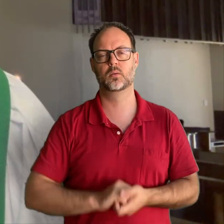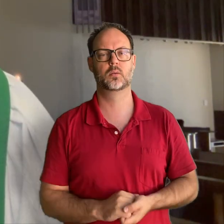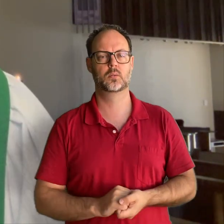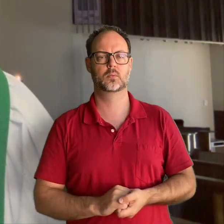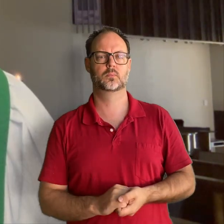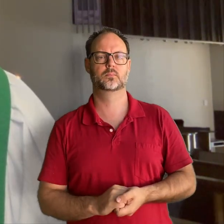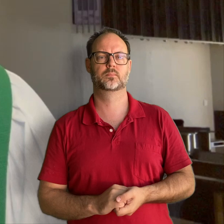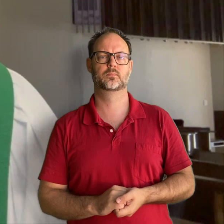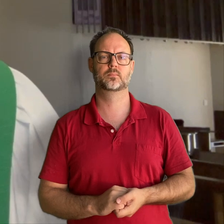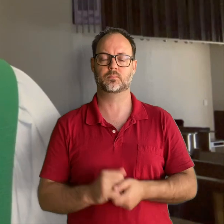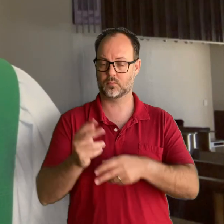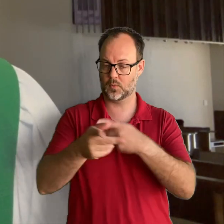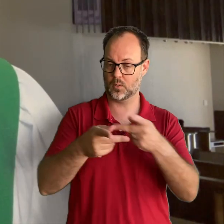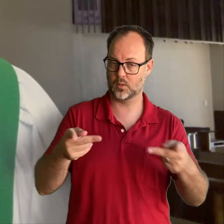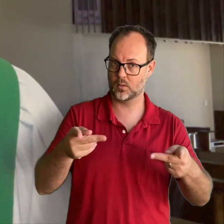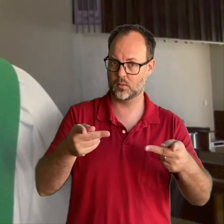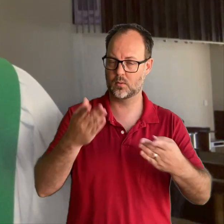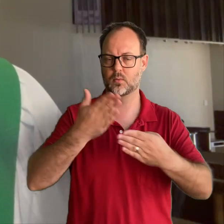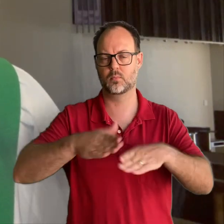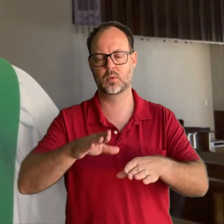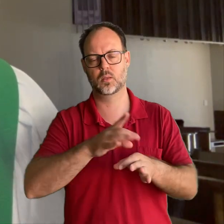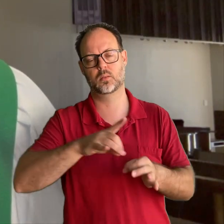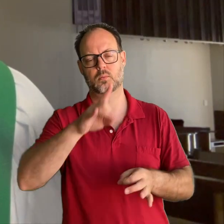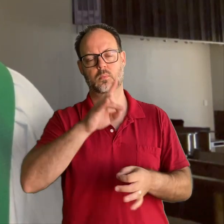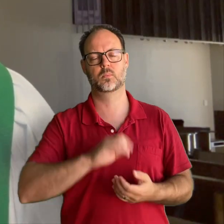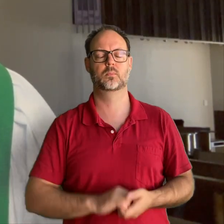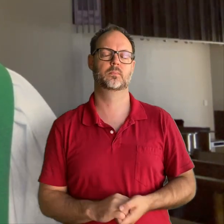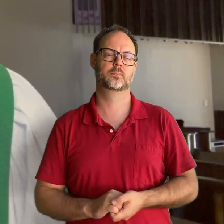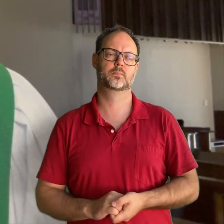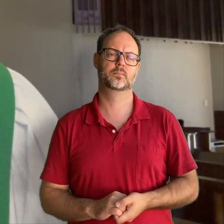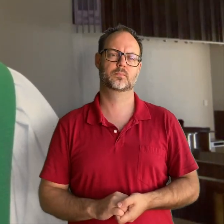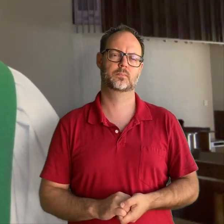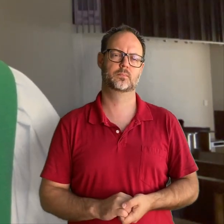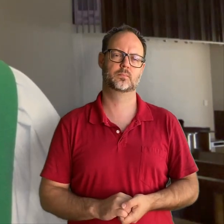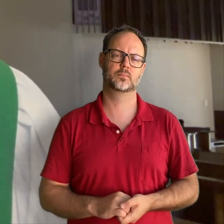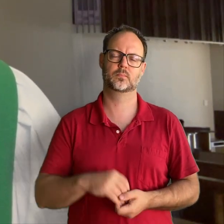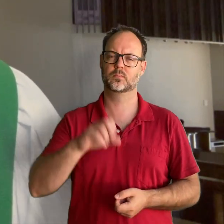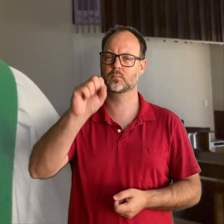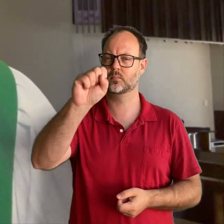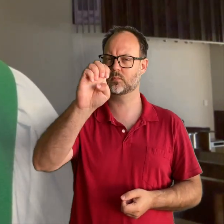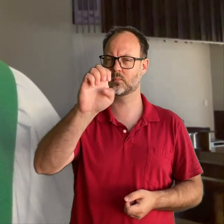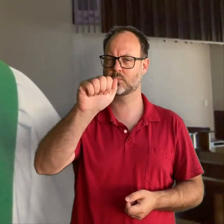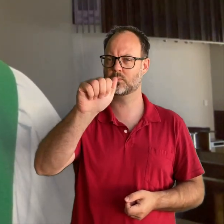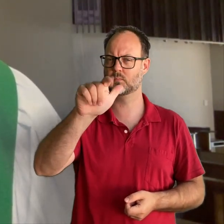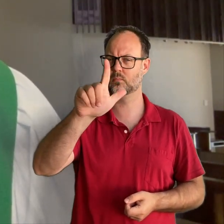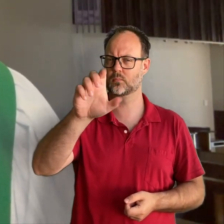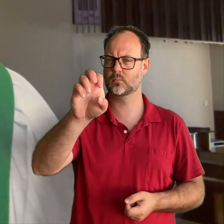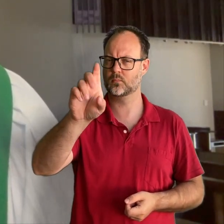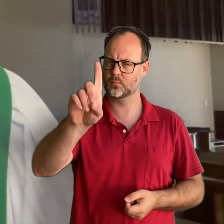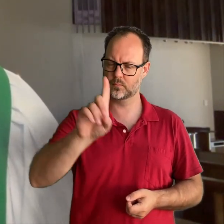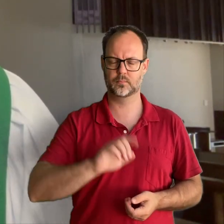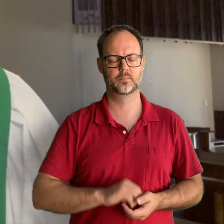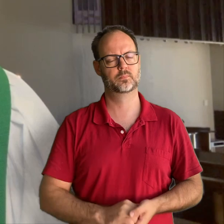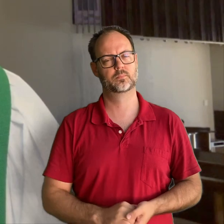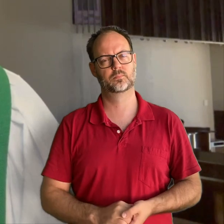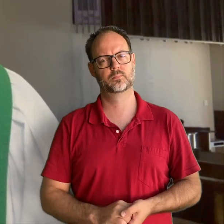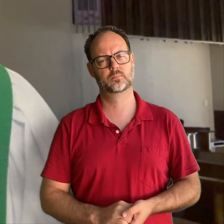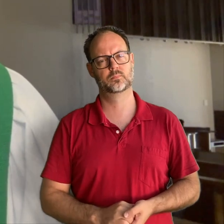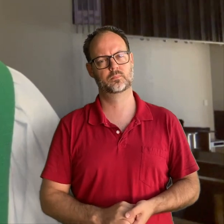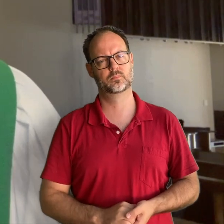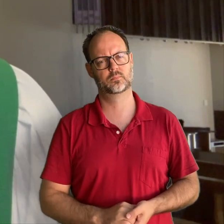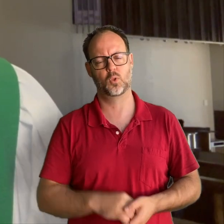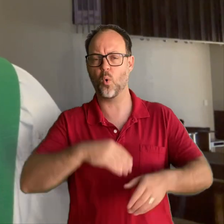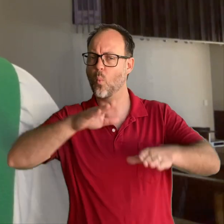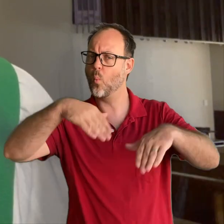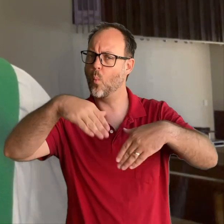Spirit. Gifted by the Spirit, sealed by the Spirit. You